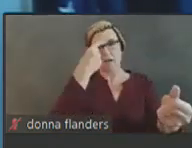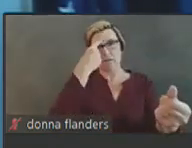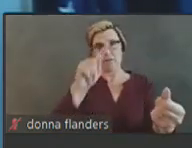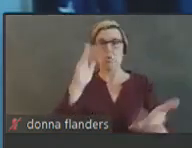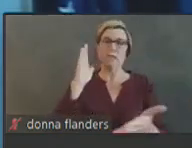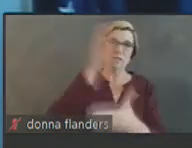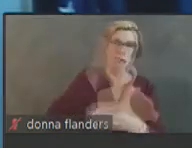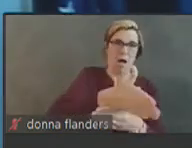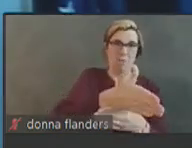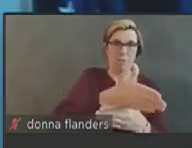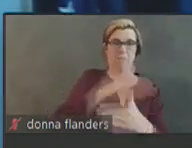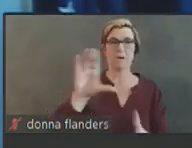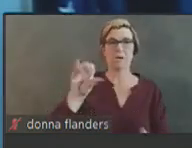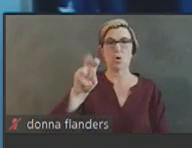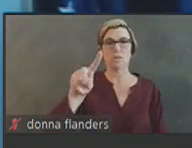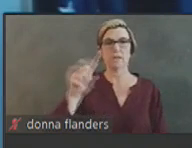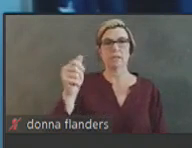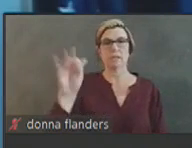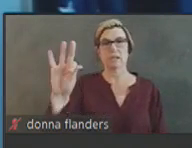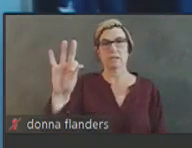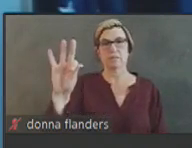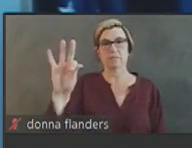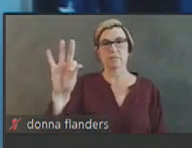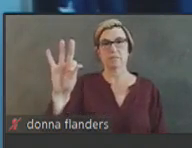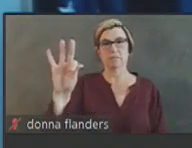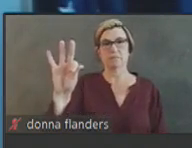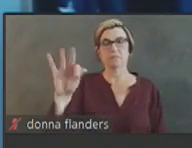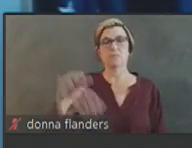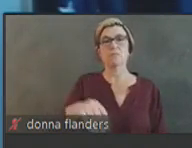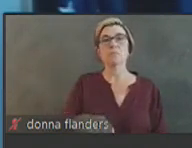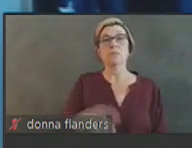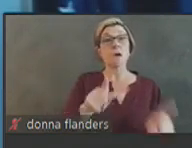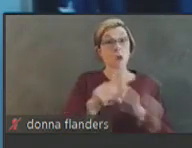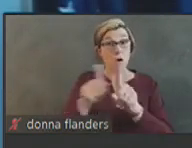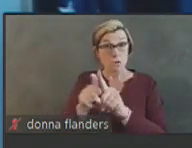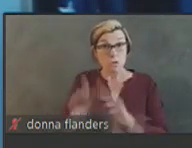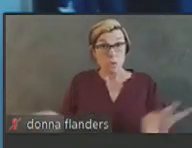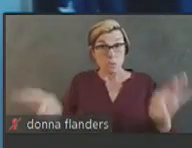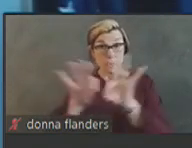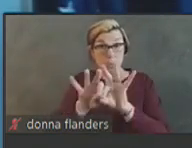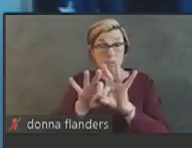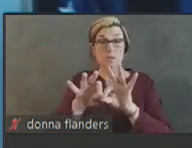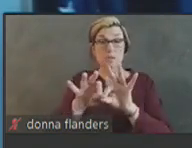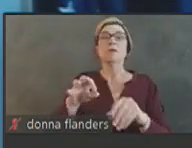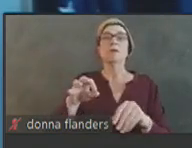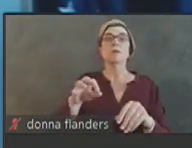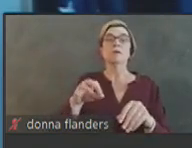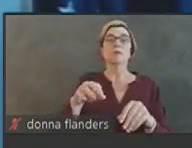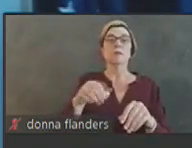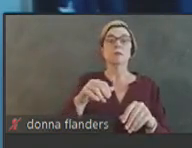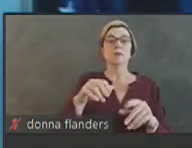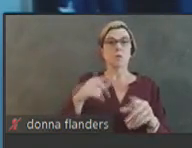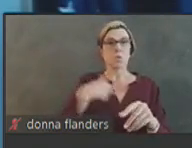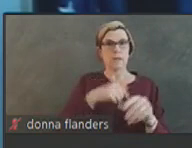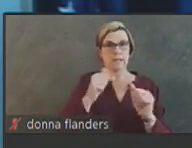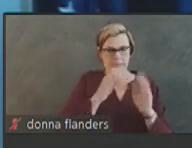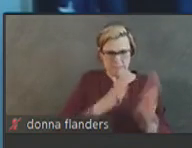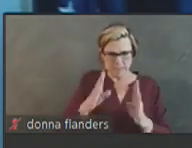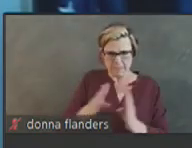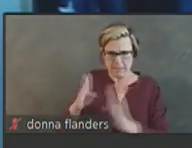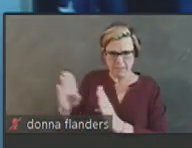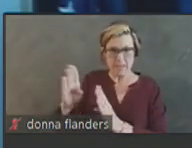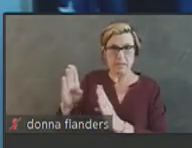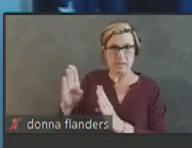tracks, but we also must invest in preventing future pandemics from coming into